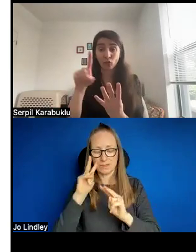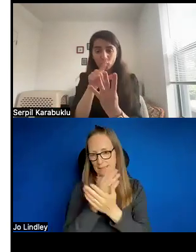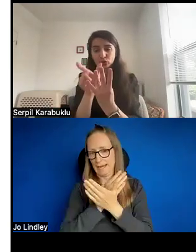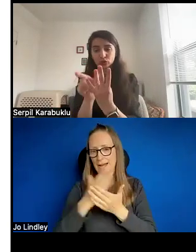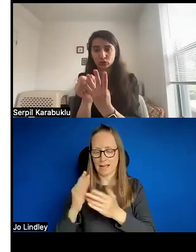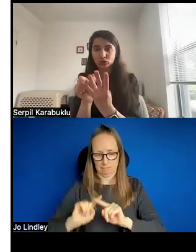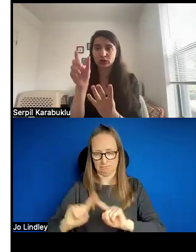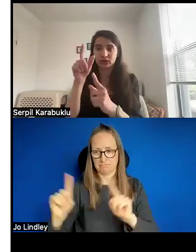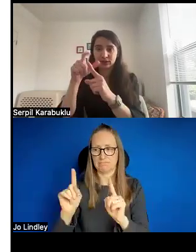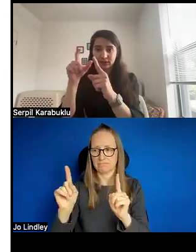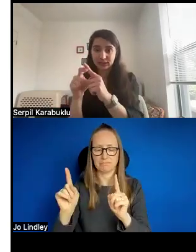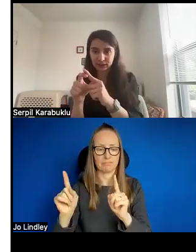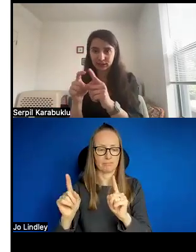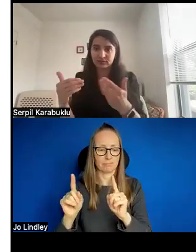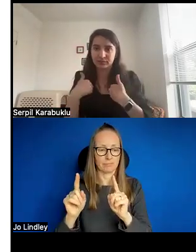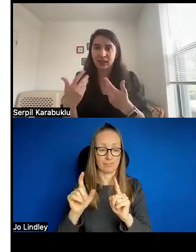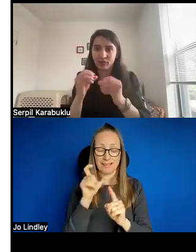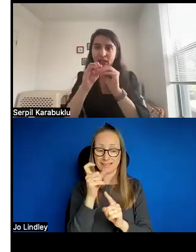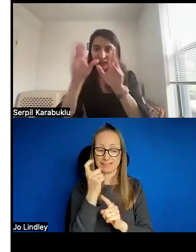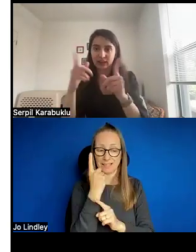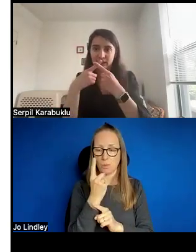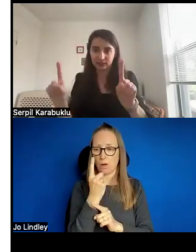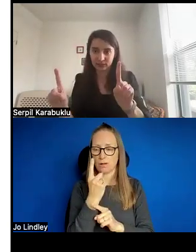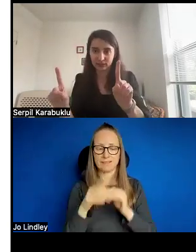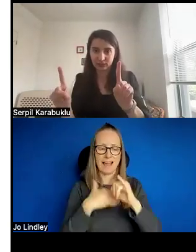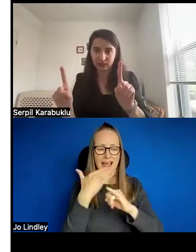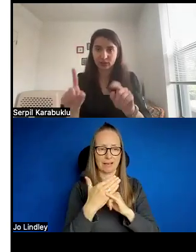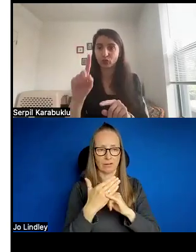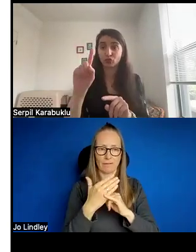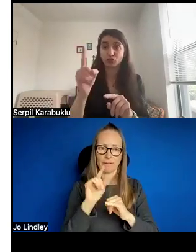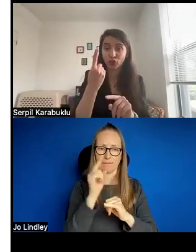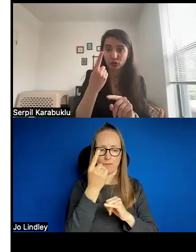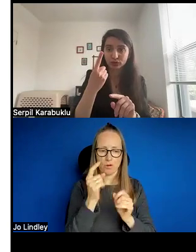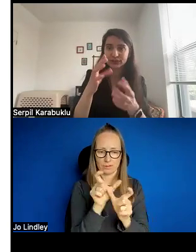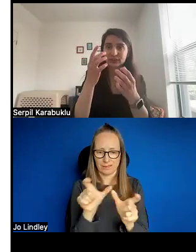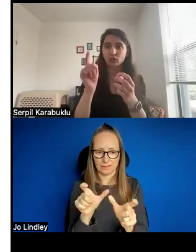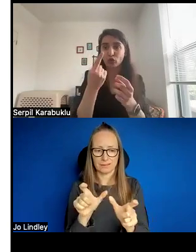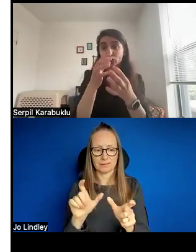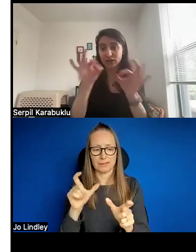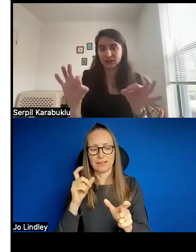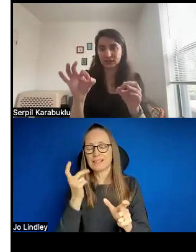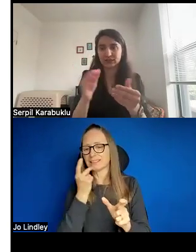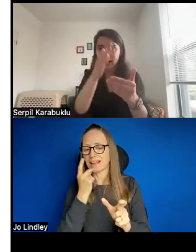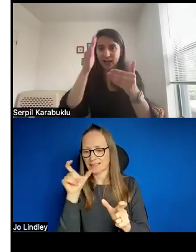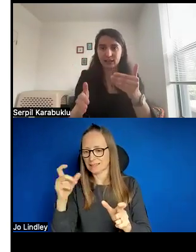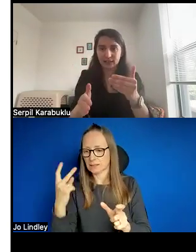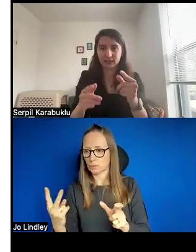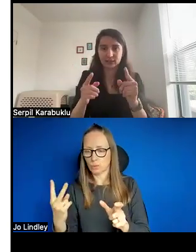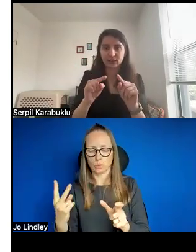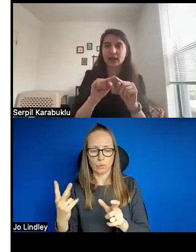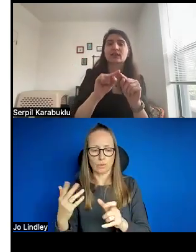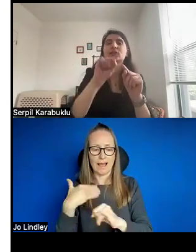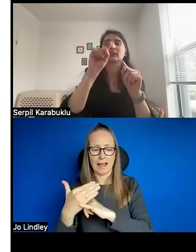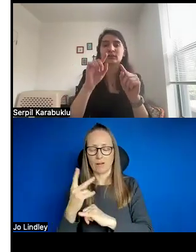difference. First one is C1 head nod, end of the sentence. And second one is C2 head nod, end of the